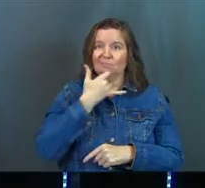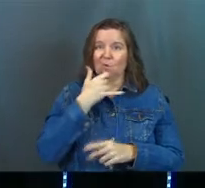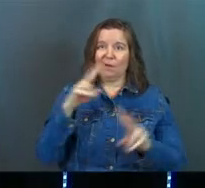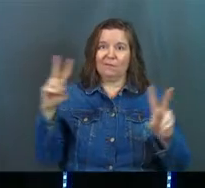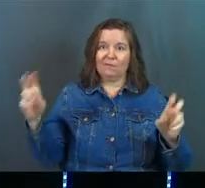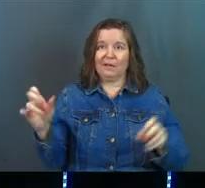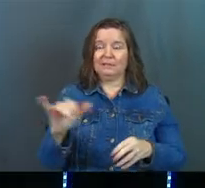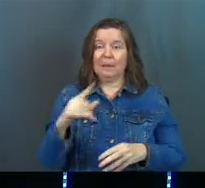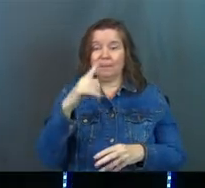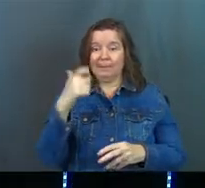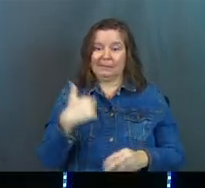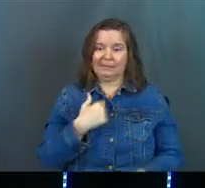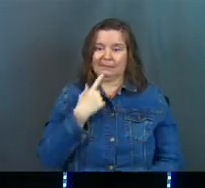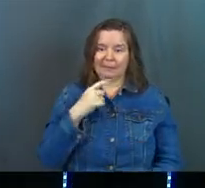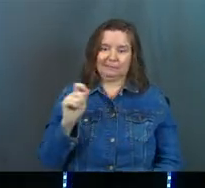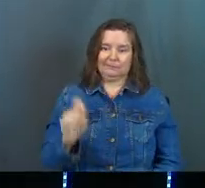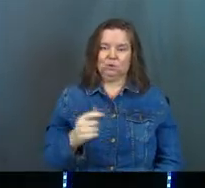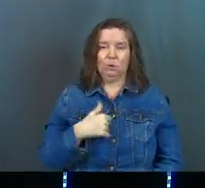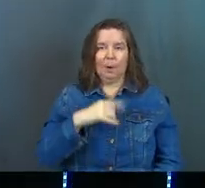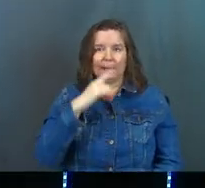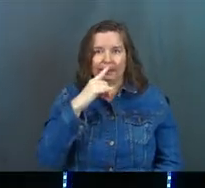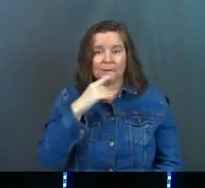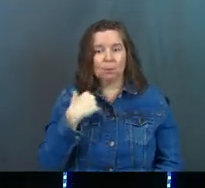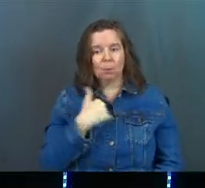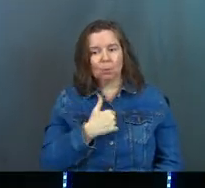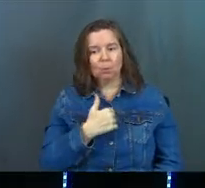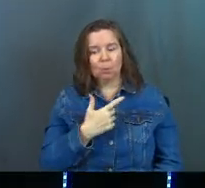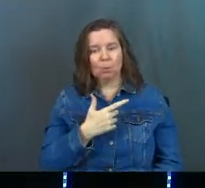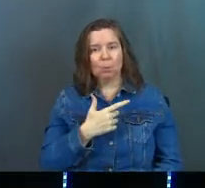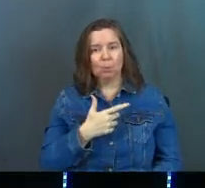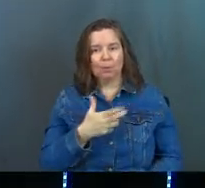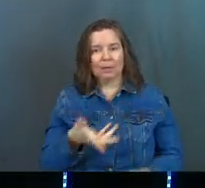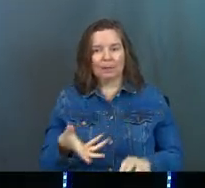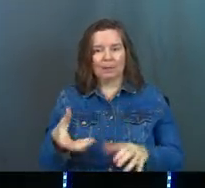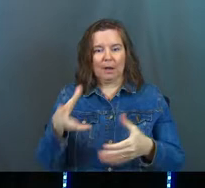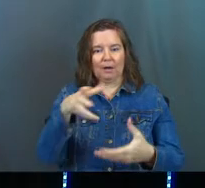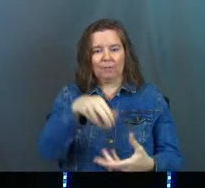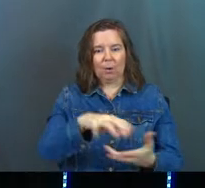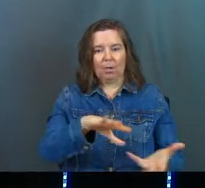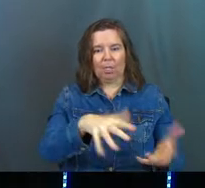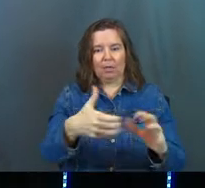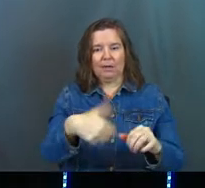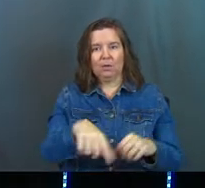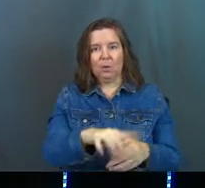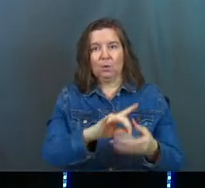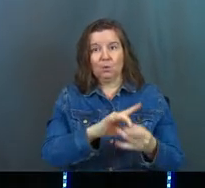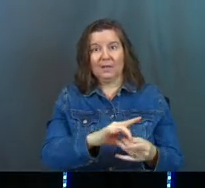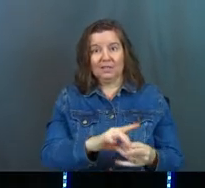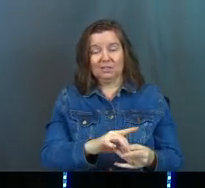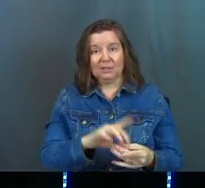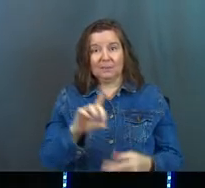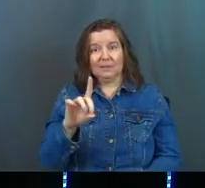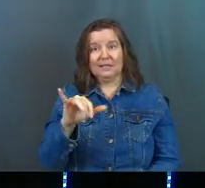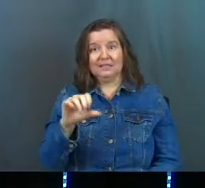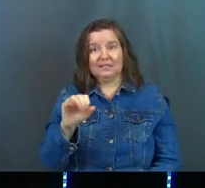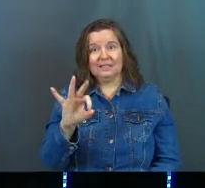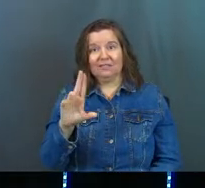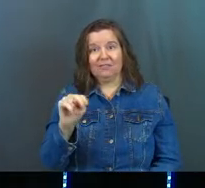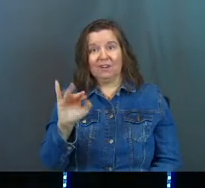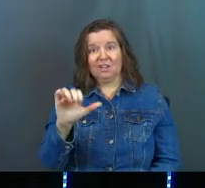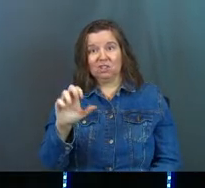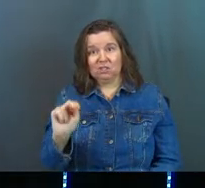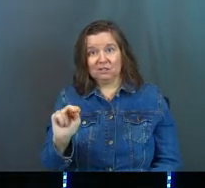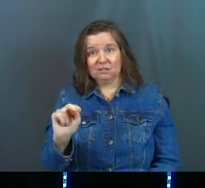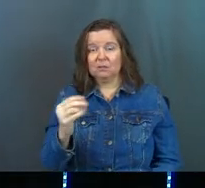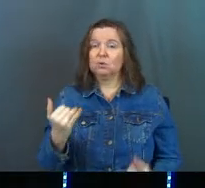dysfunctional phrase, like because I said so, to our kids, we kind of pour dysfunction into those relationships, don't we?